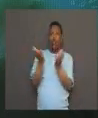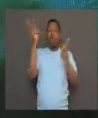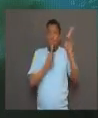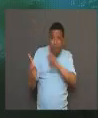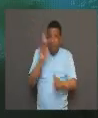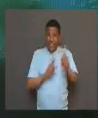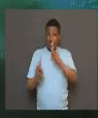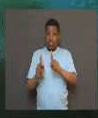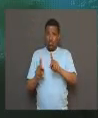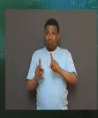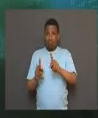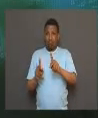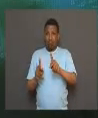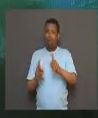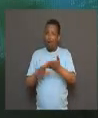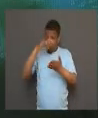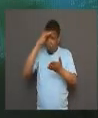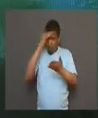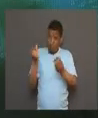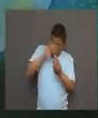Let us learn more about them now.